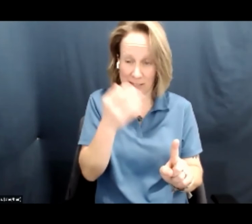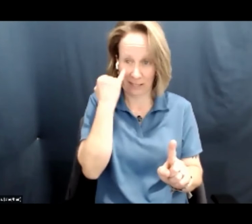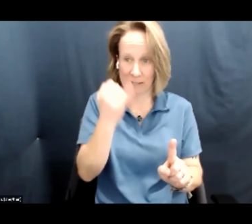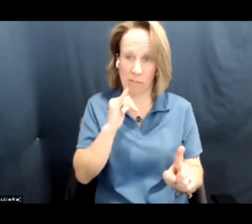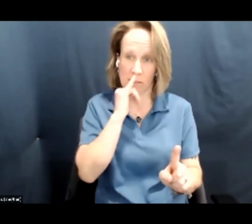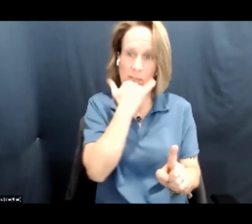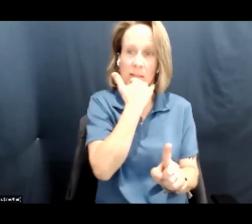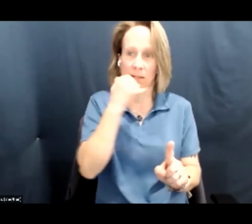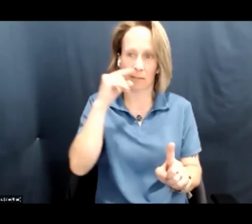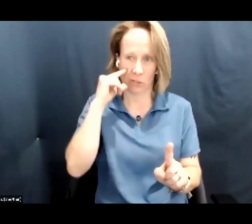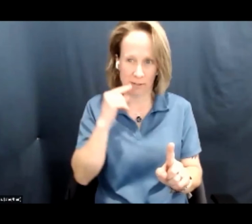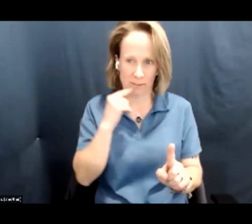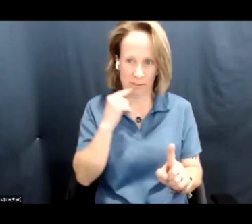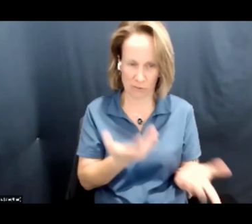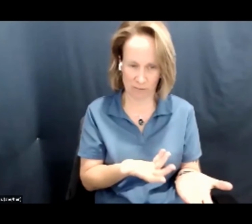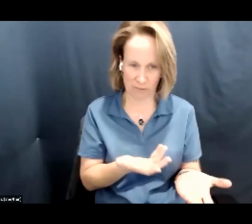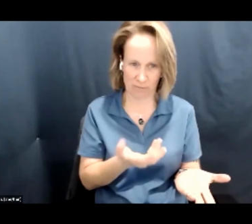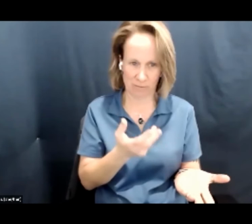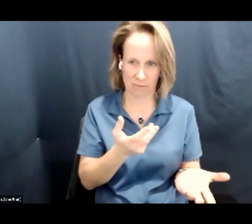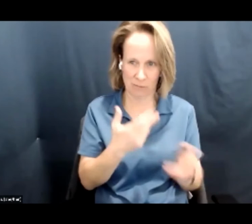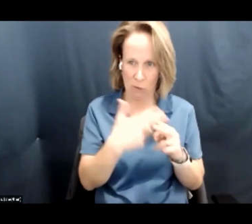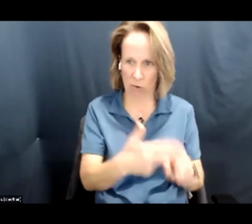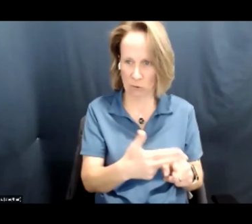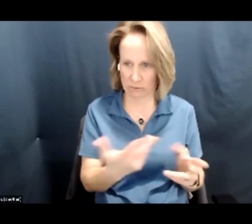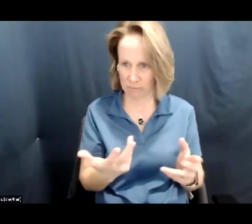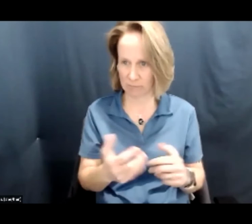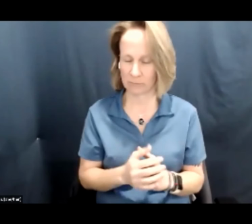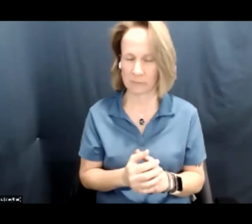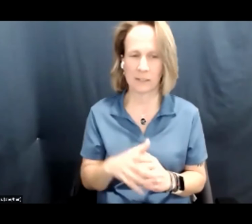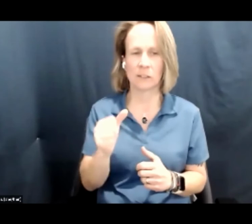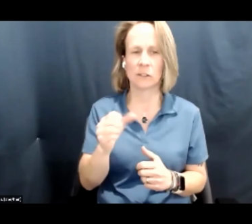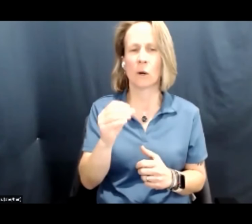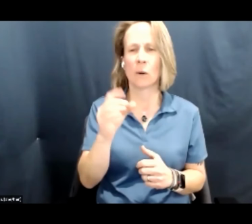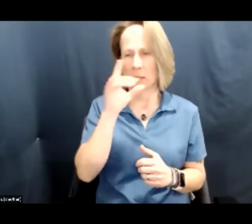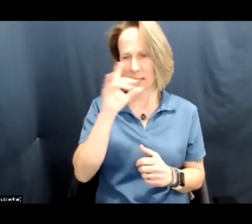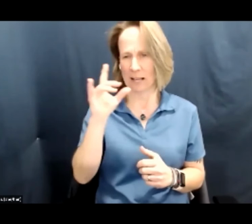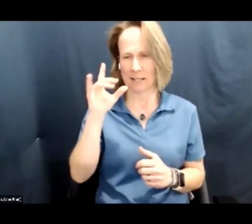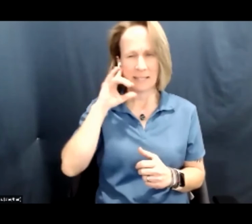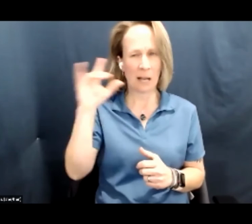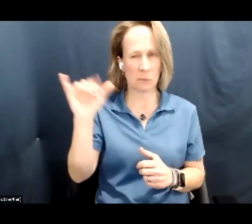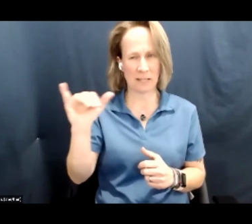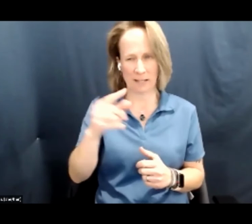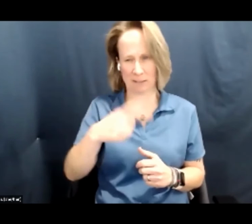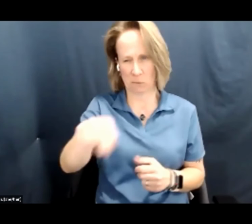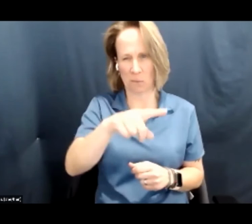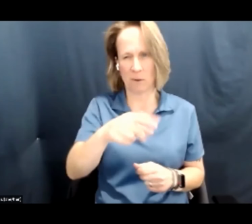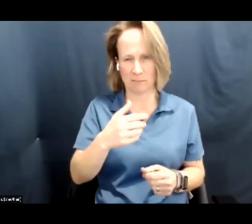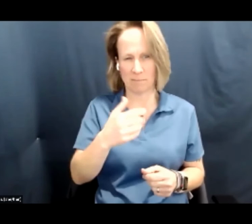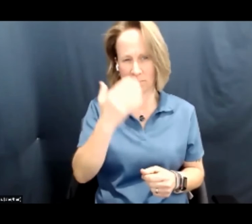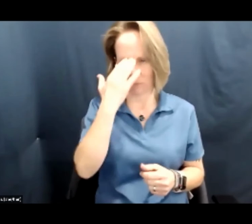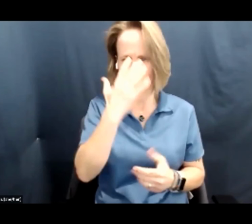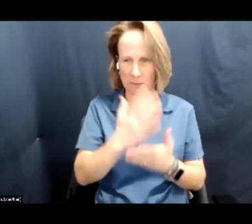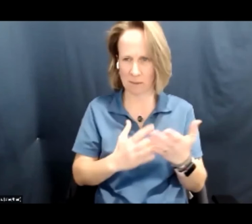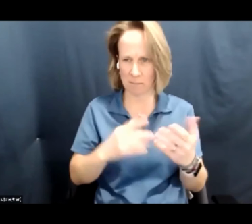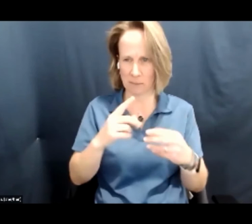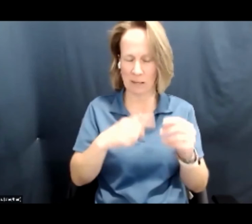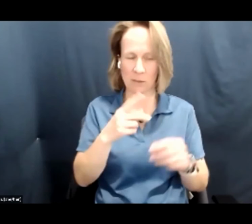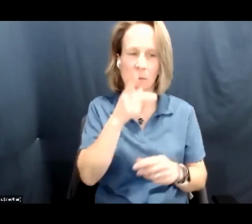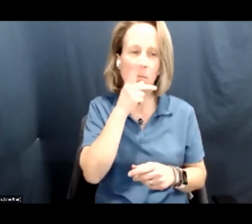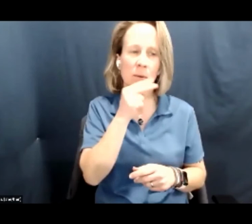so this is great. It sounds like a lot of you all have some familiarity with pronouns and